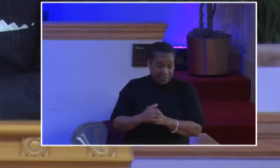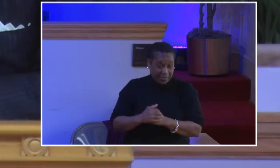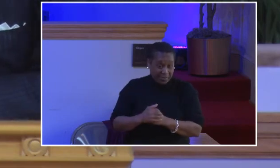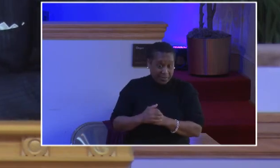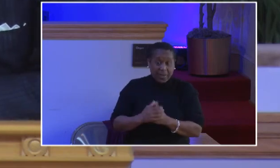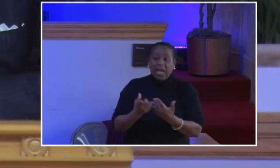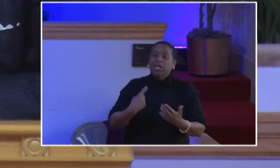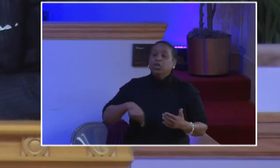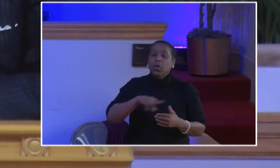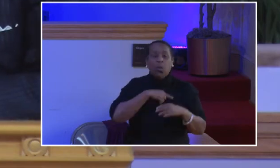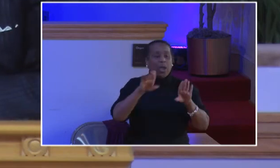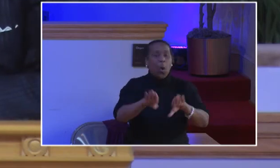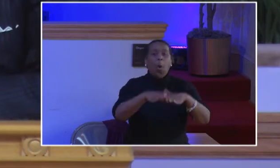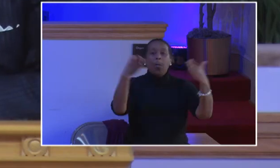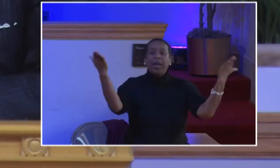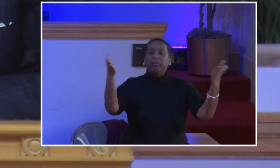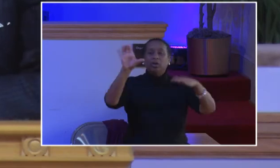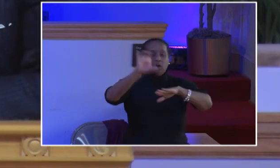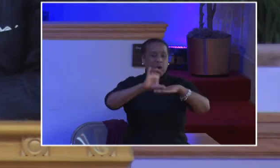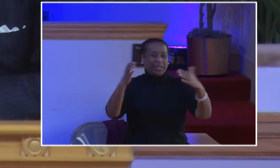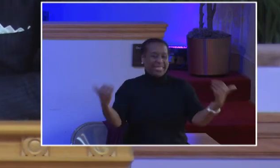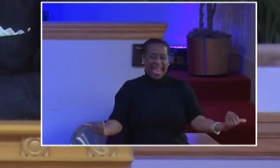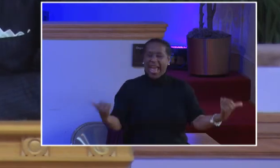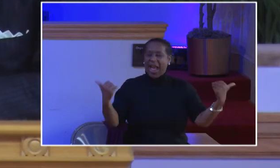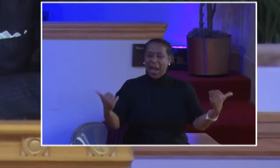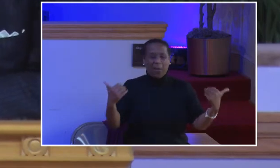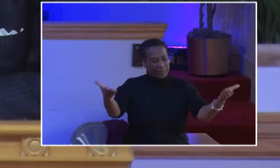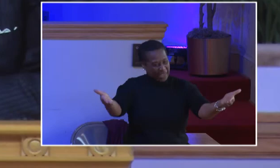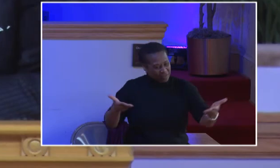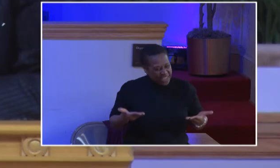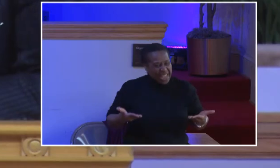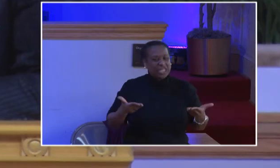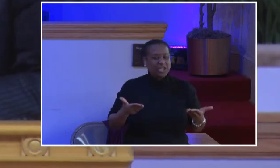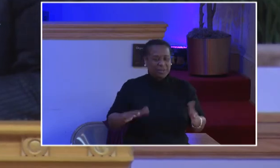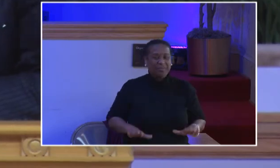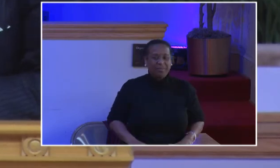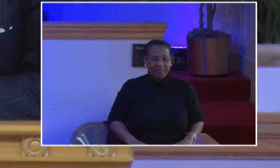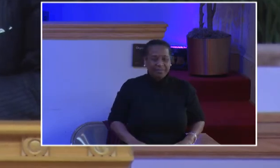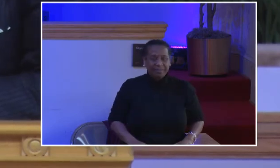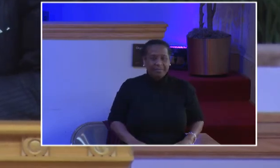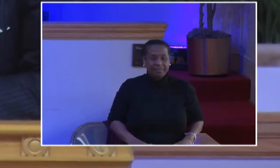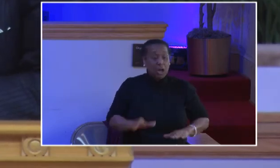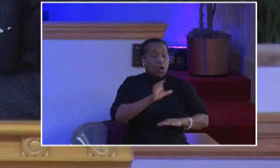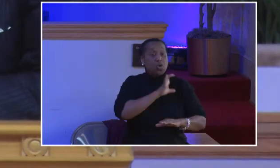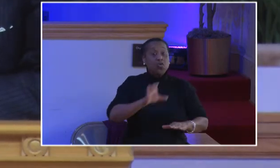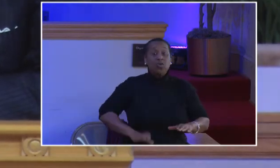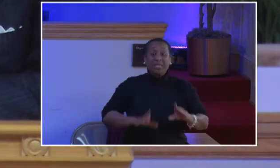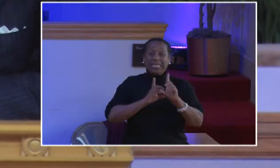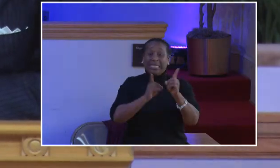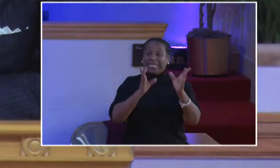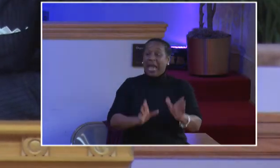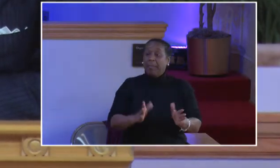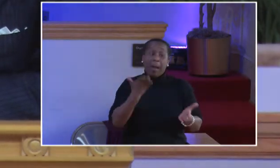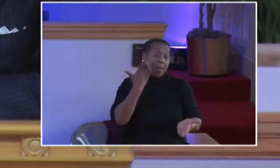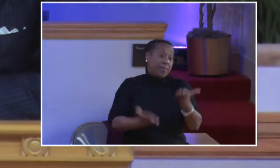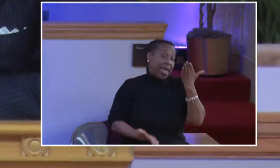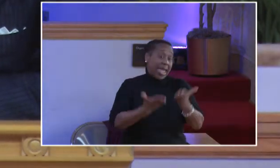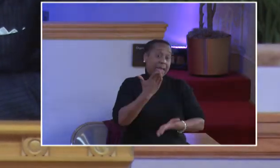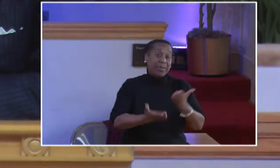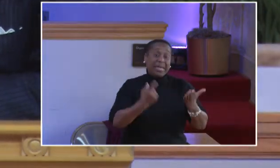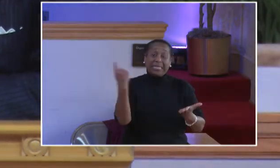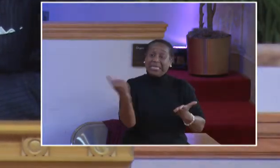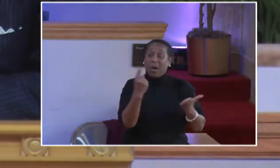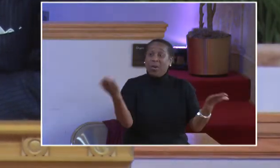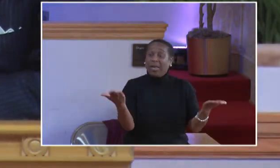So we open the doors of the church now and extend an invitation to Christian discipleship. There may be somebody here